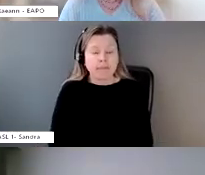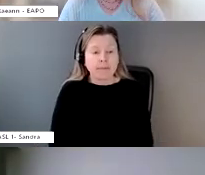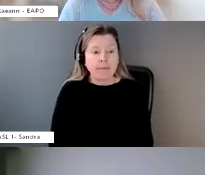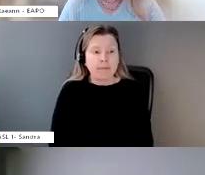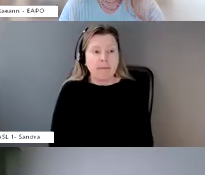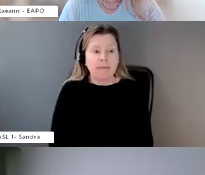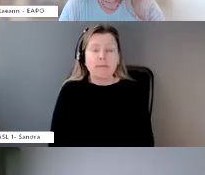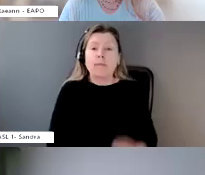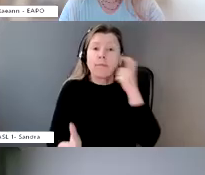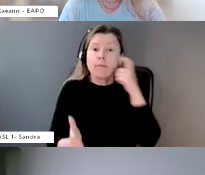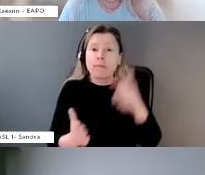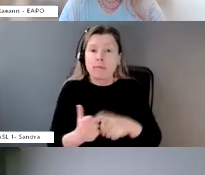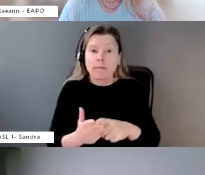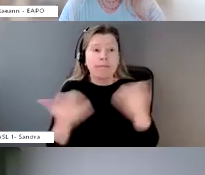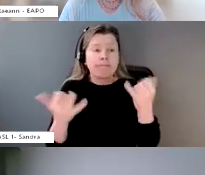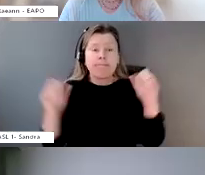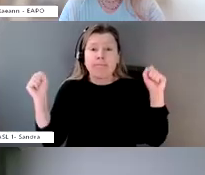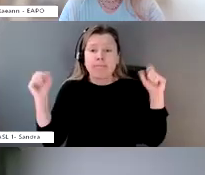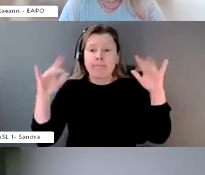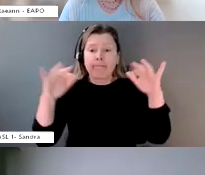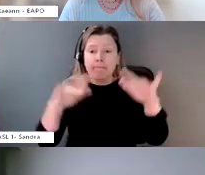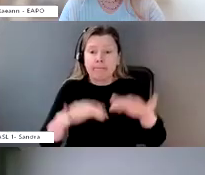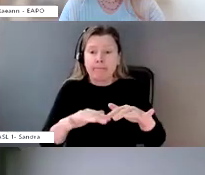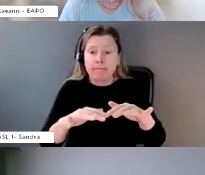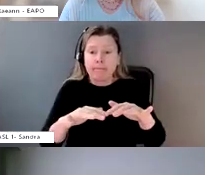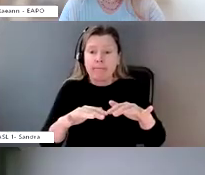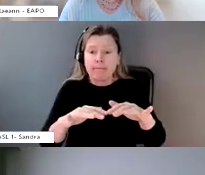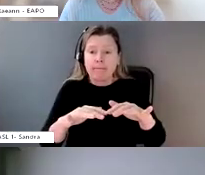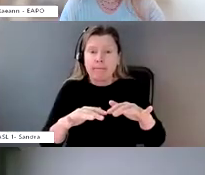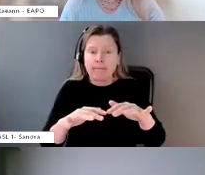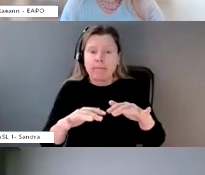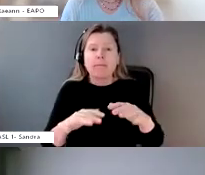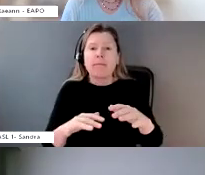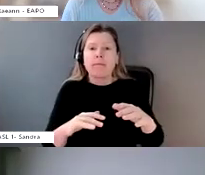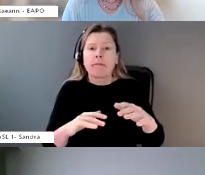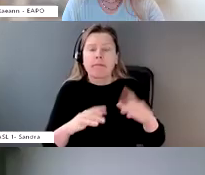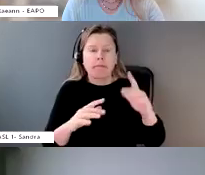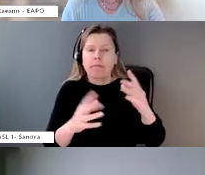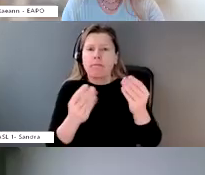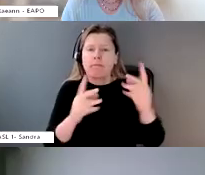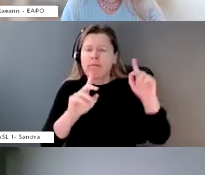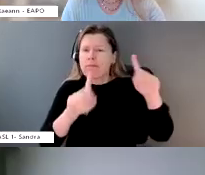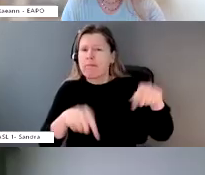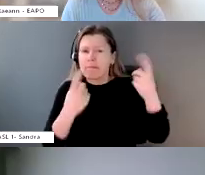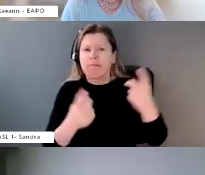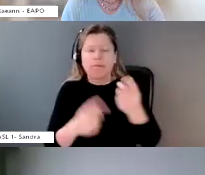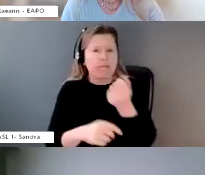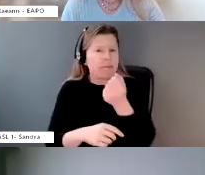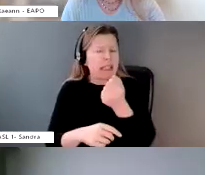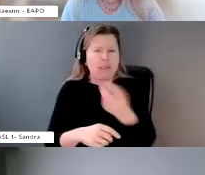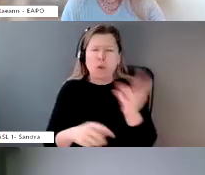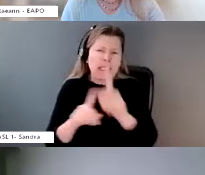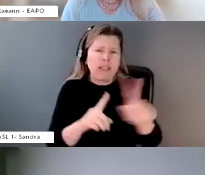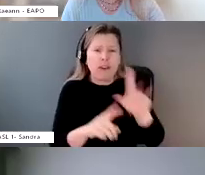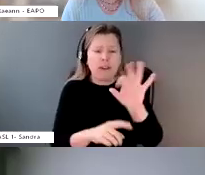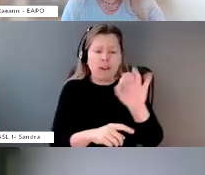We acknowledge that we gather on the traditional territory of a number of First Nations and acknowledge